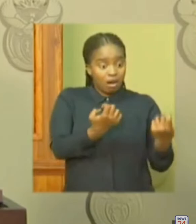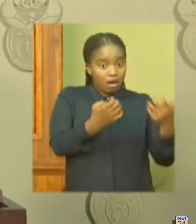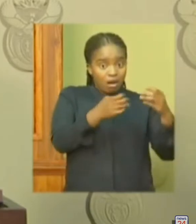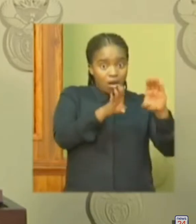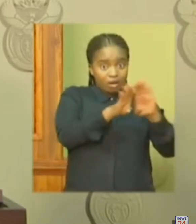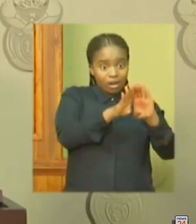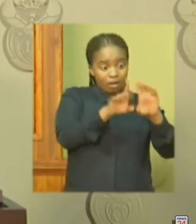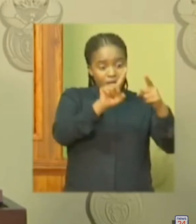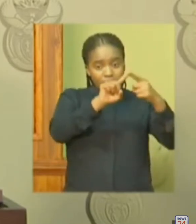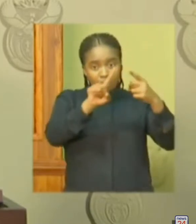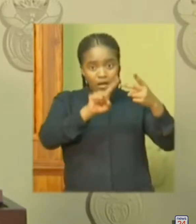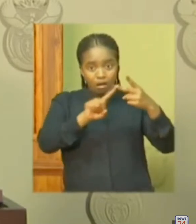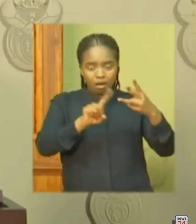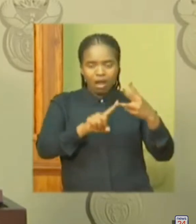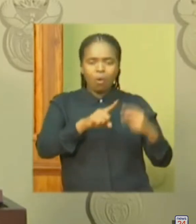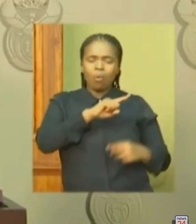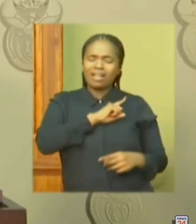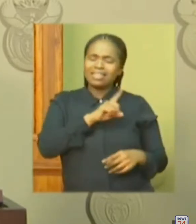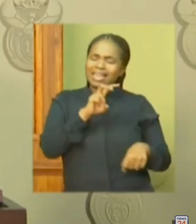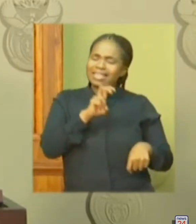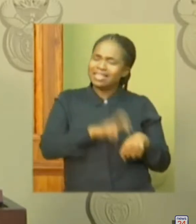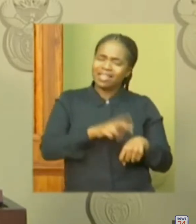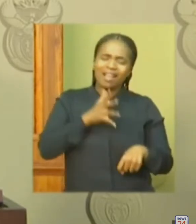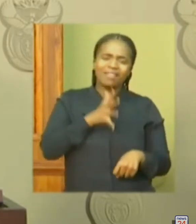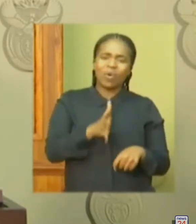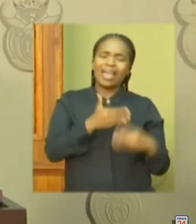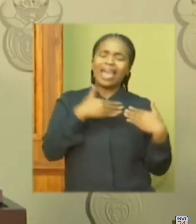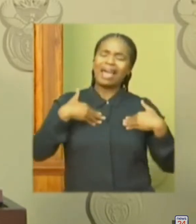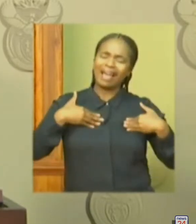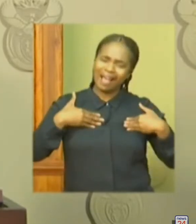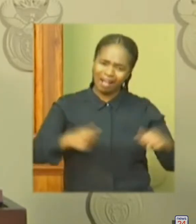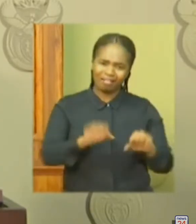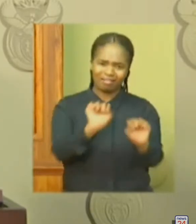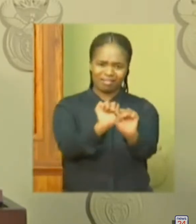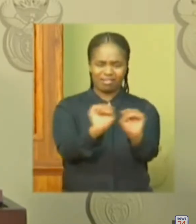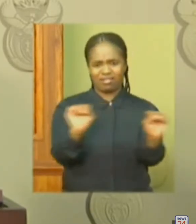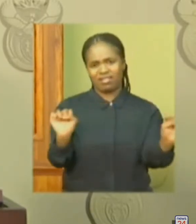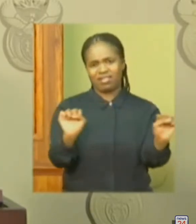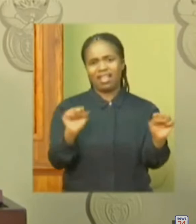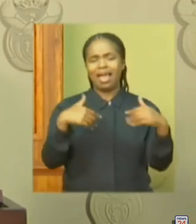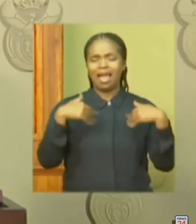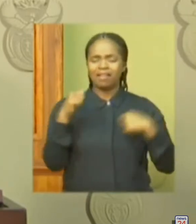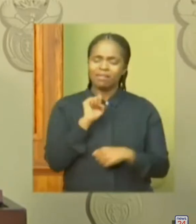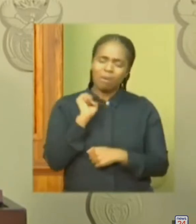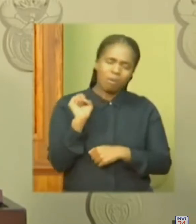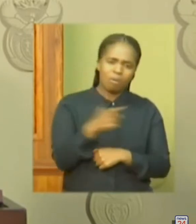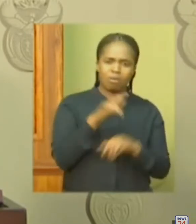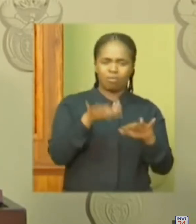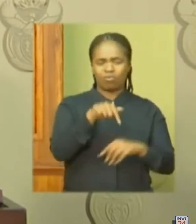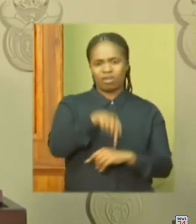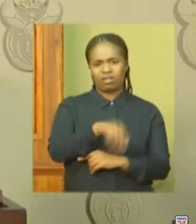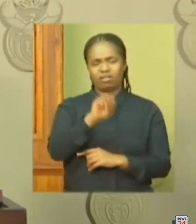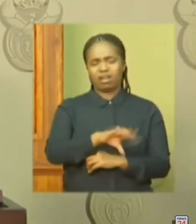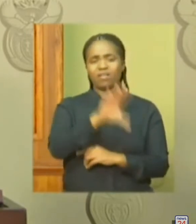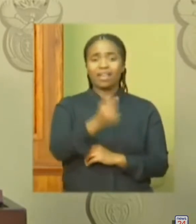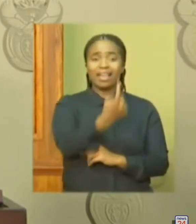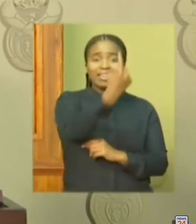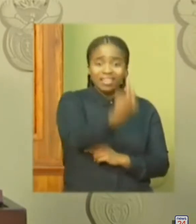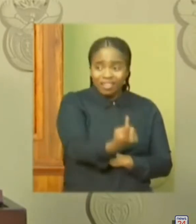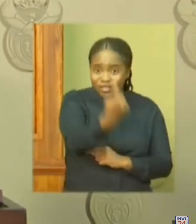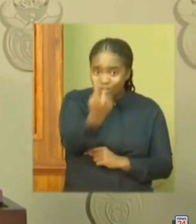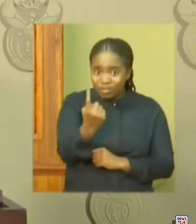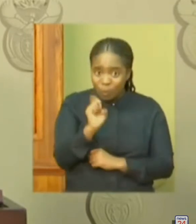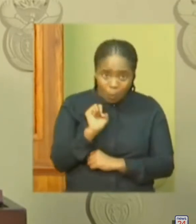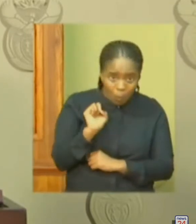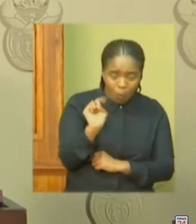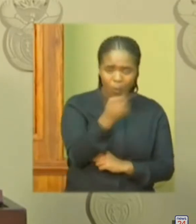are necessary for the health and the well-being and indeed the survival of each one of